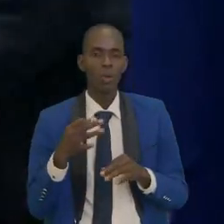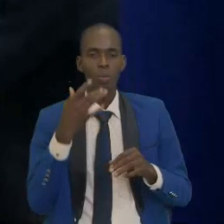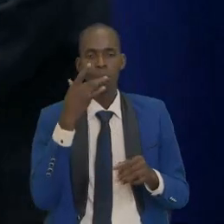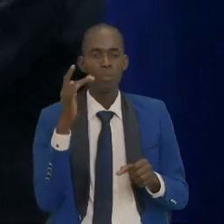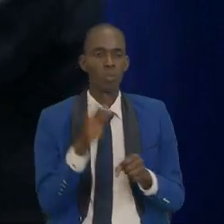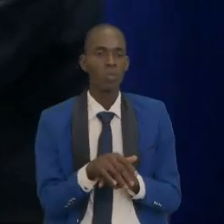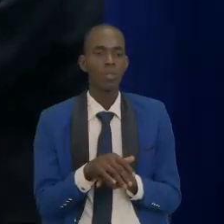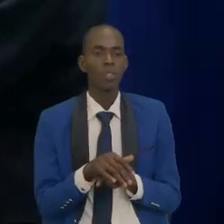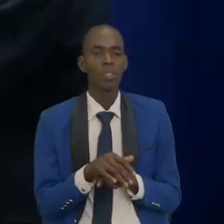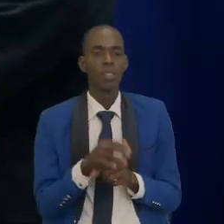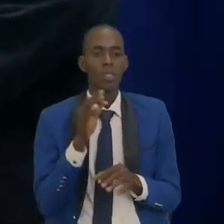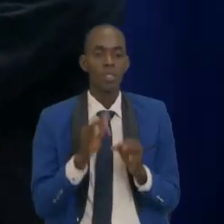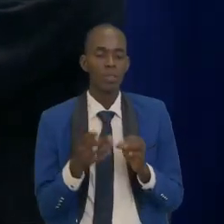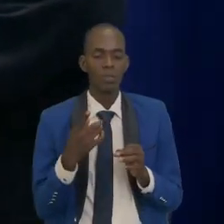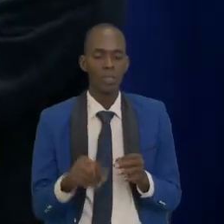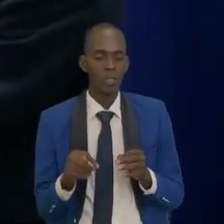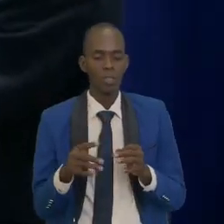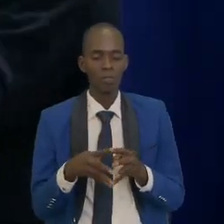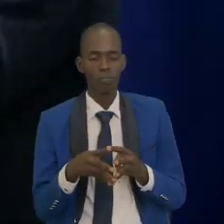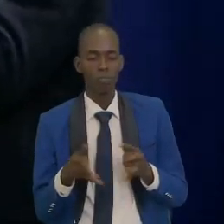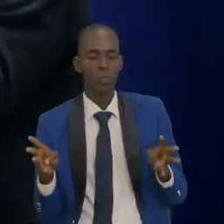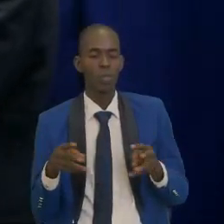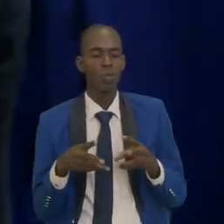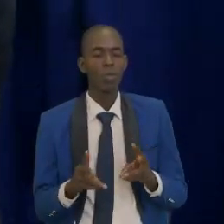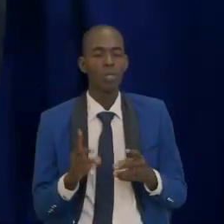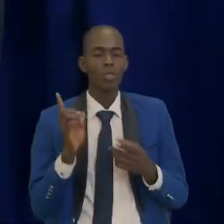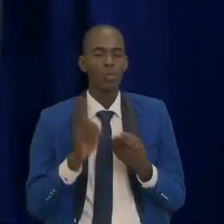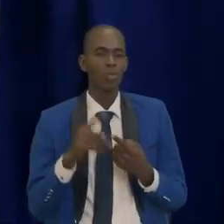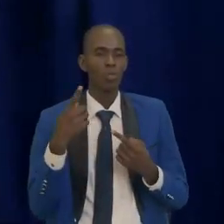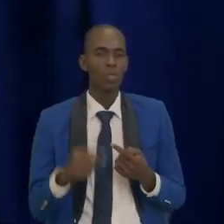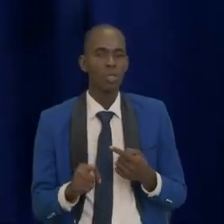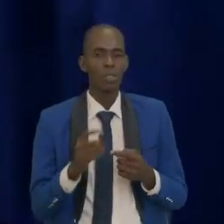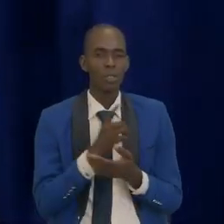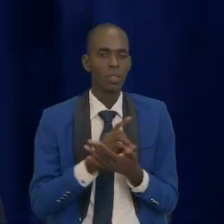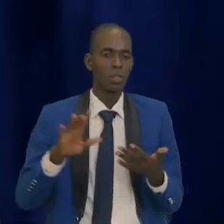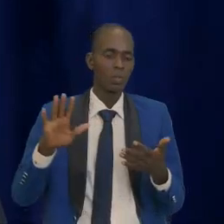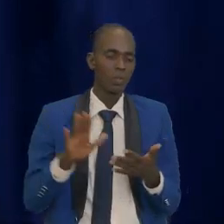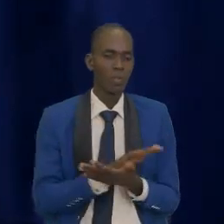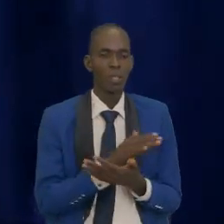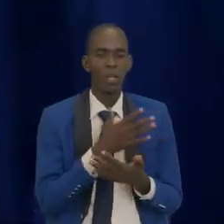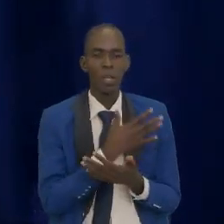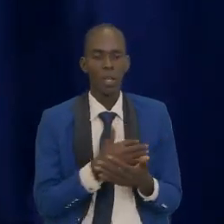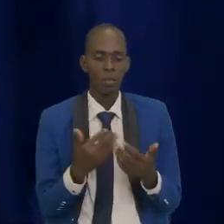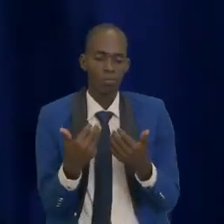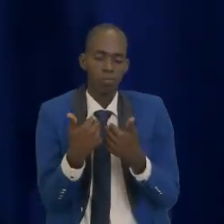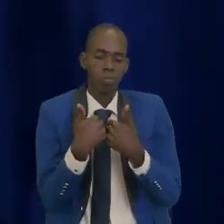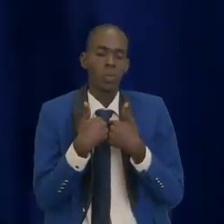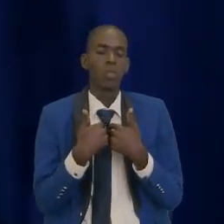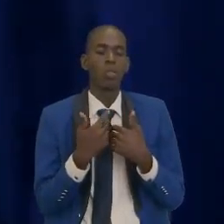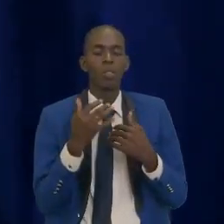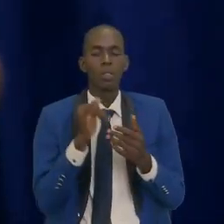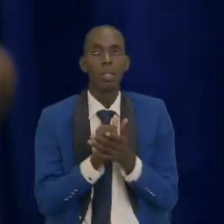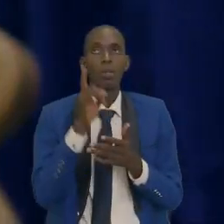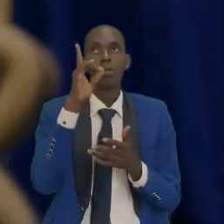if the Gateway into the supernatural into the possession that God that promised